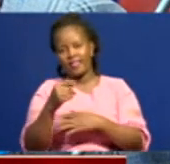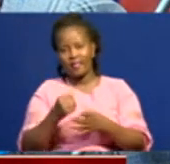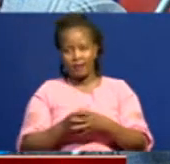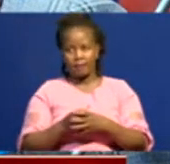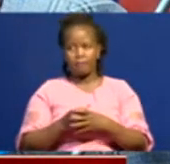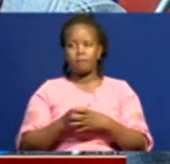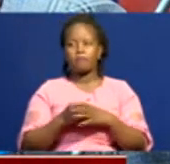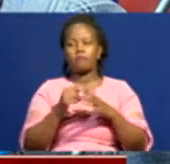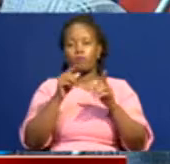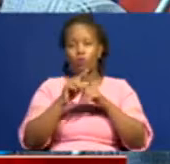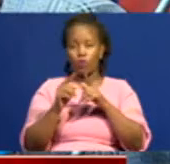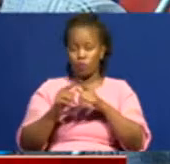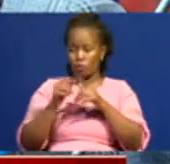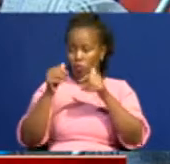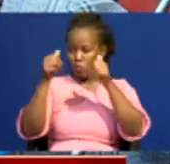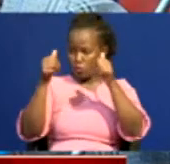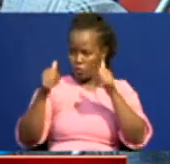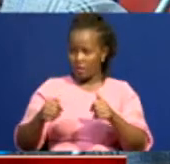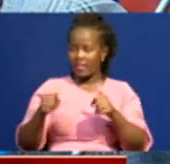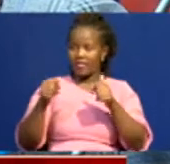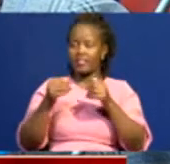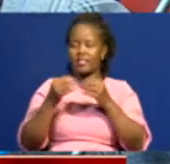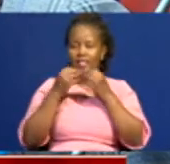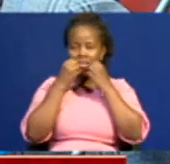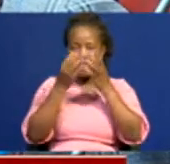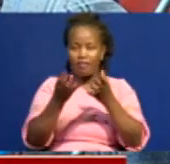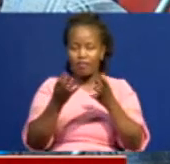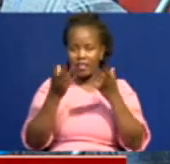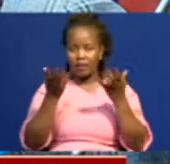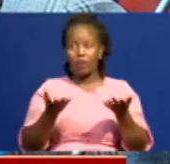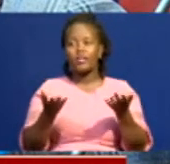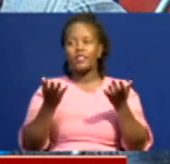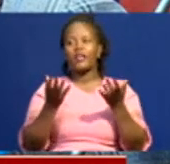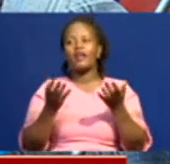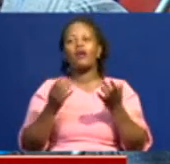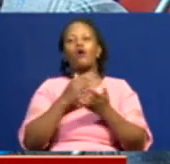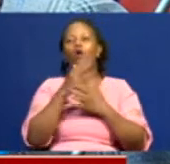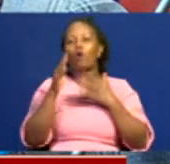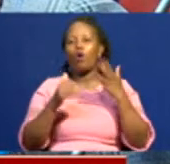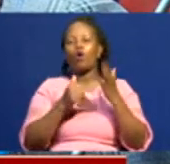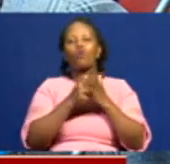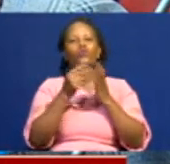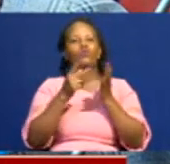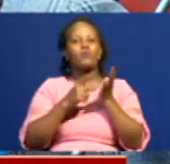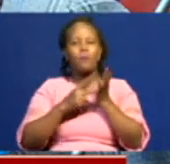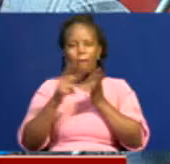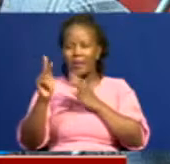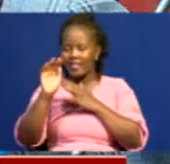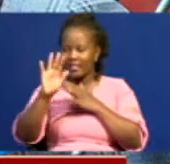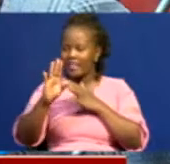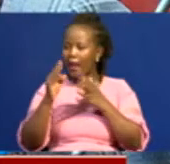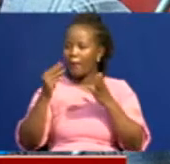The notice indicated they will be paid salary due,